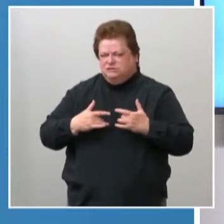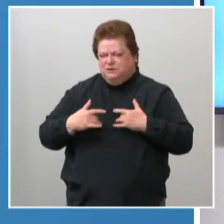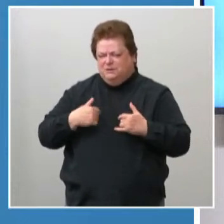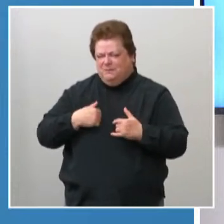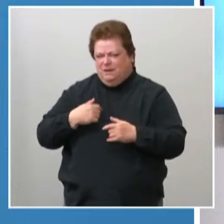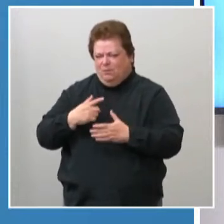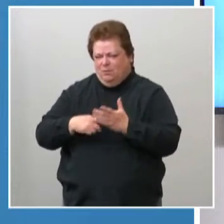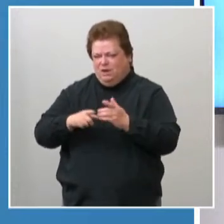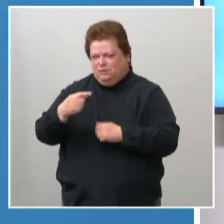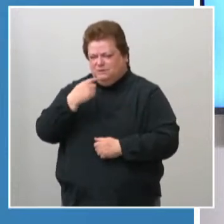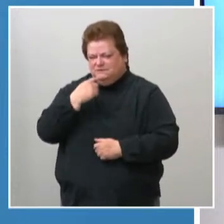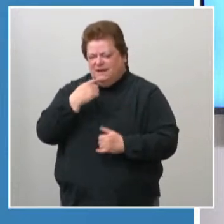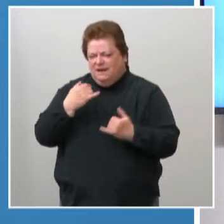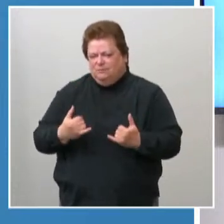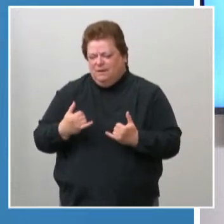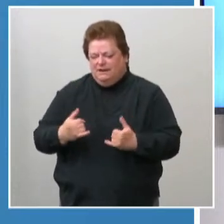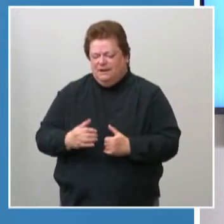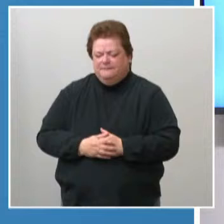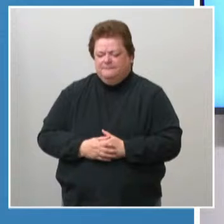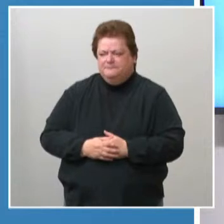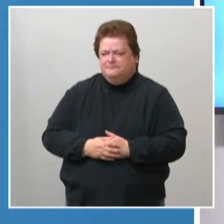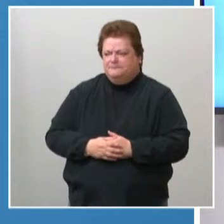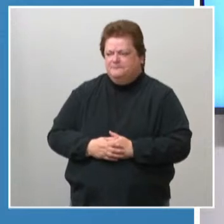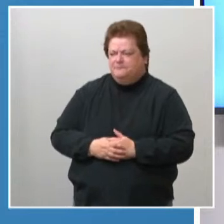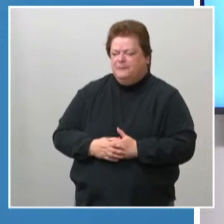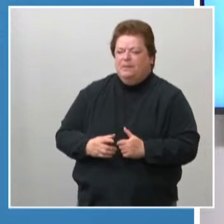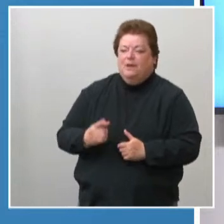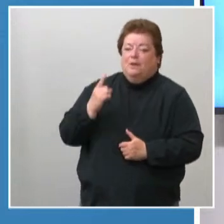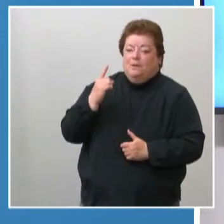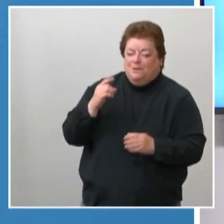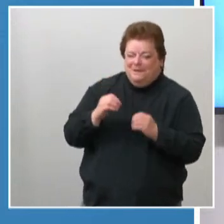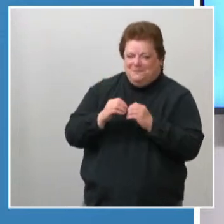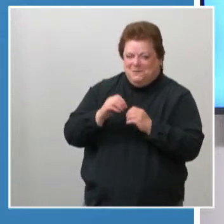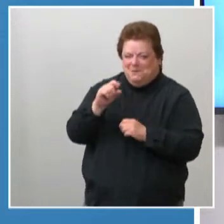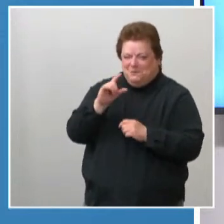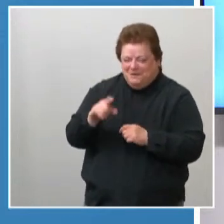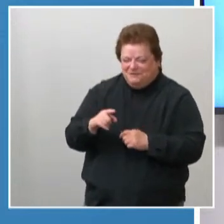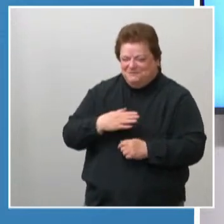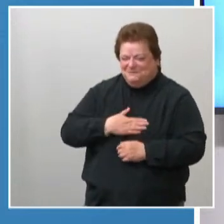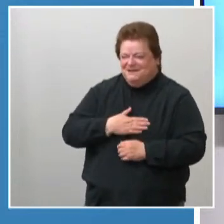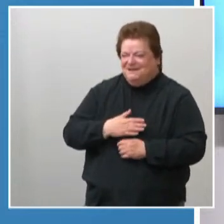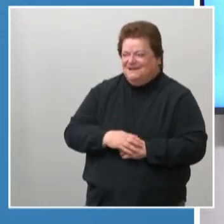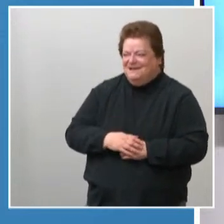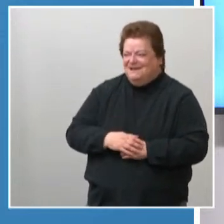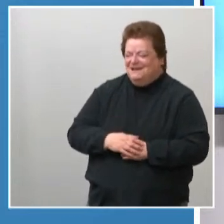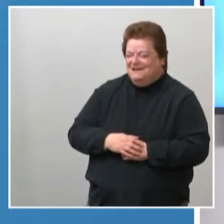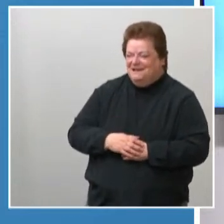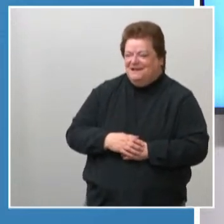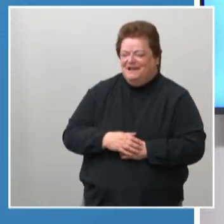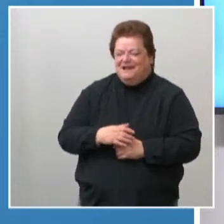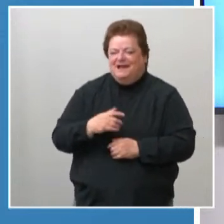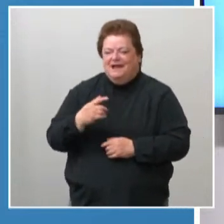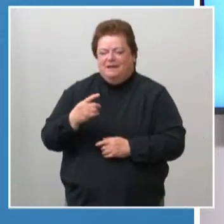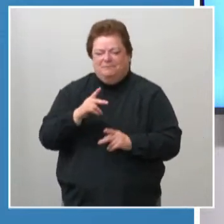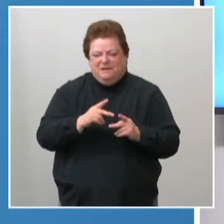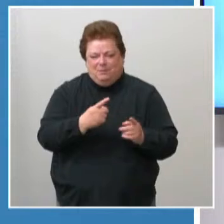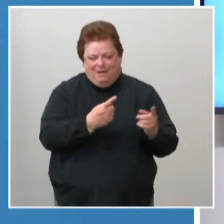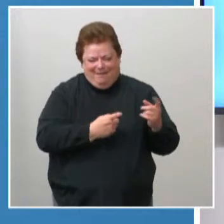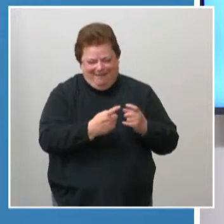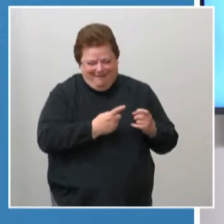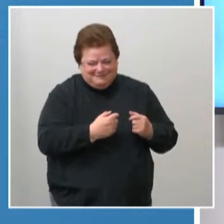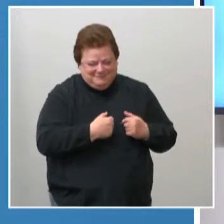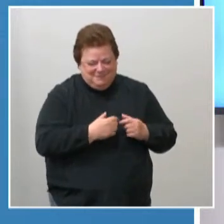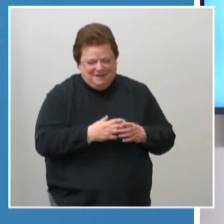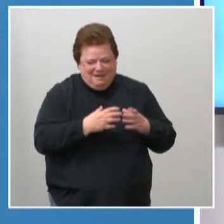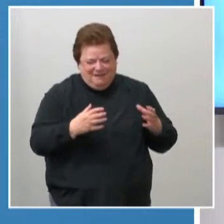right now. Okay. And then I just have one more quick question for you, because it's a question that I get asked a lot, and you may not have this